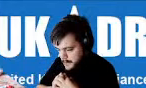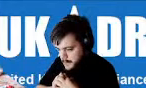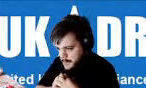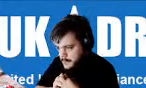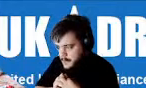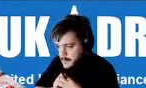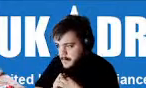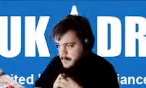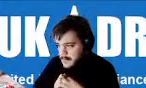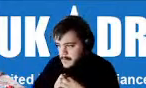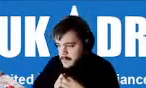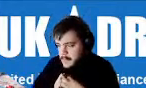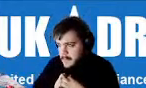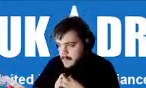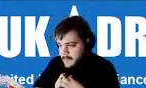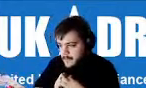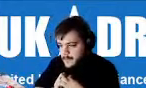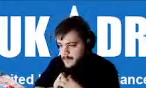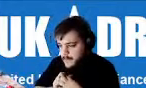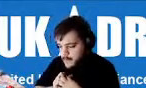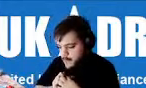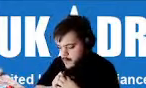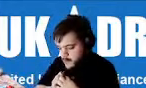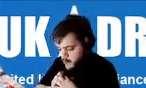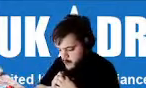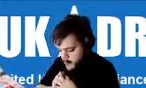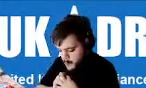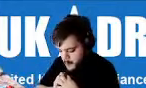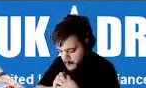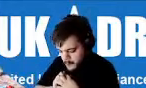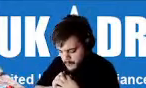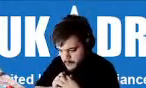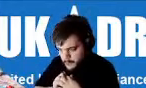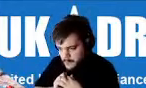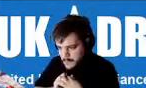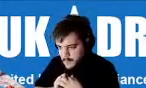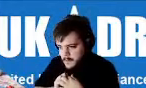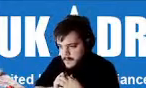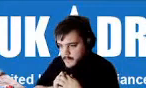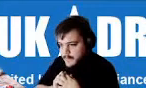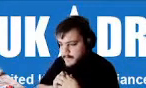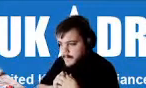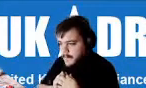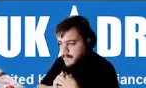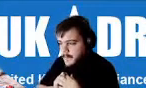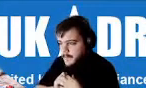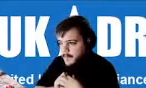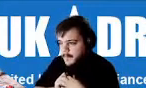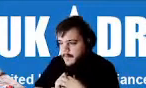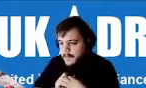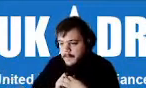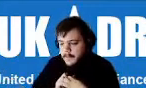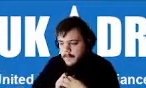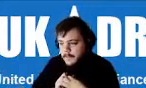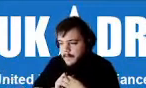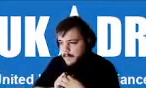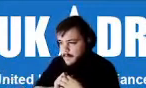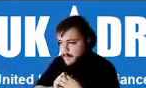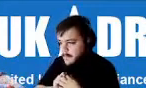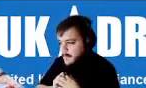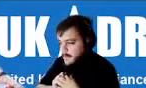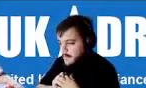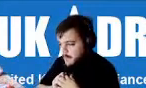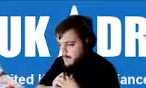can, if you go to the UKADR website, you can find a link to the conference and everything you need is there. And